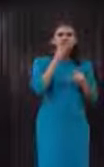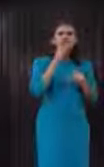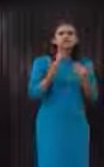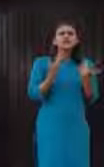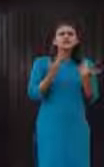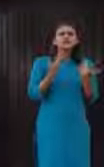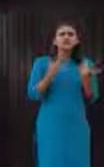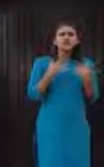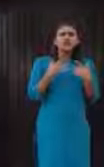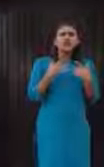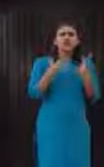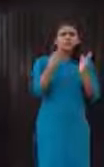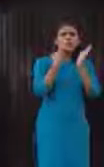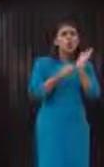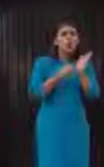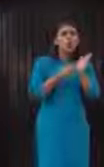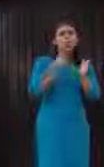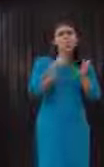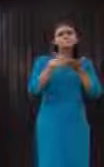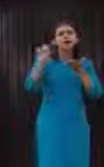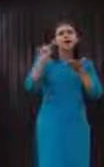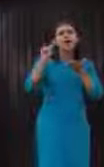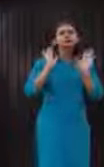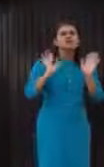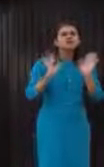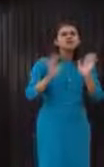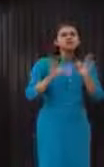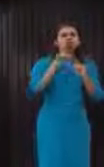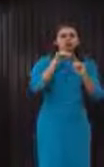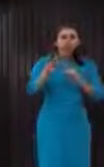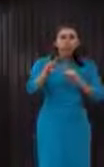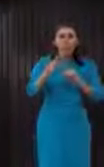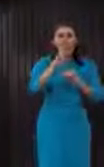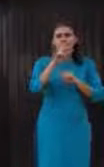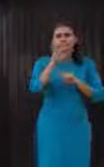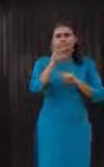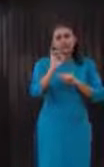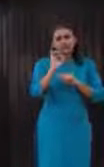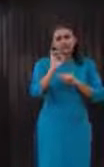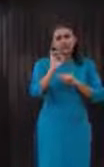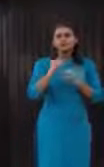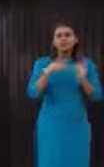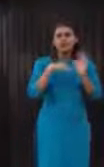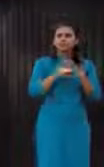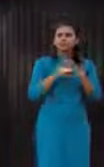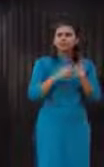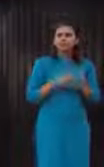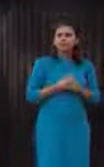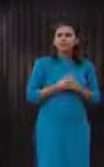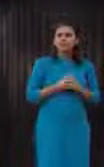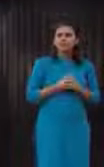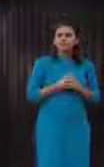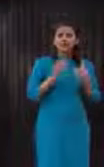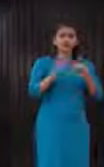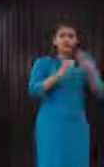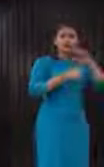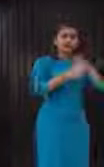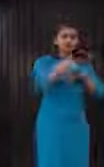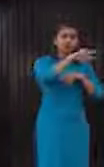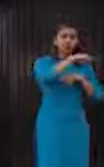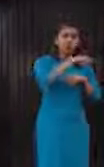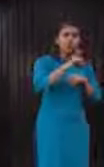there was a presidential order that was passed under 370 reflecting those agreements. So until a presidential order was